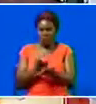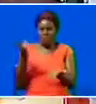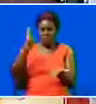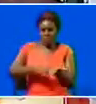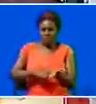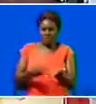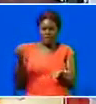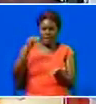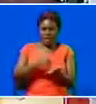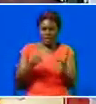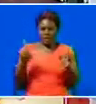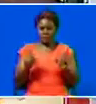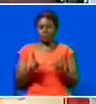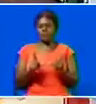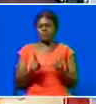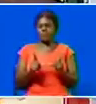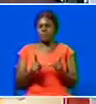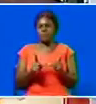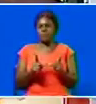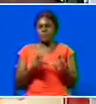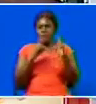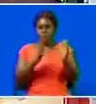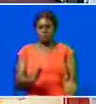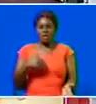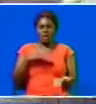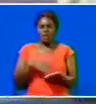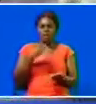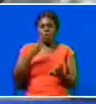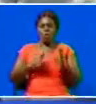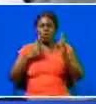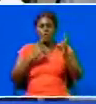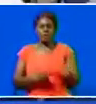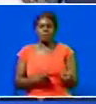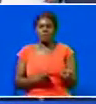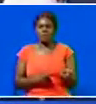register their work permits. Cecilia Wakesho has the details.